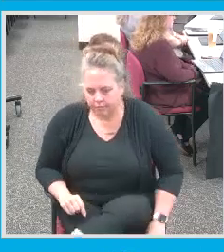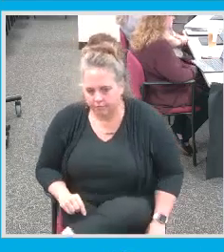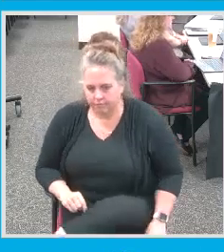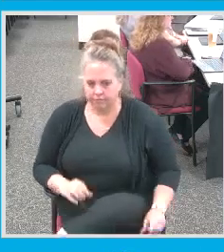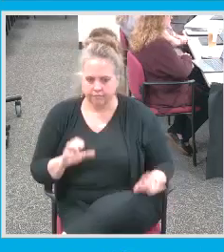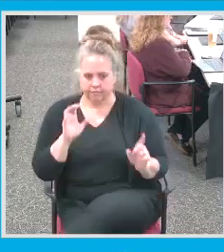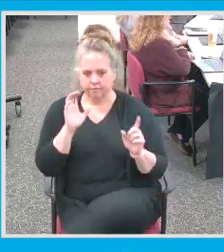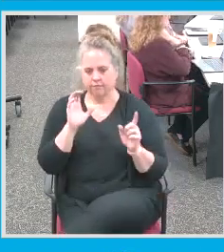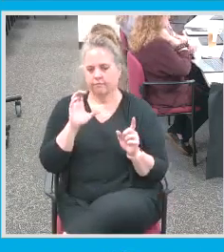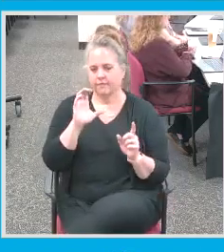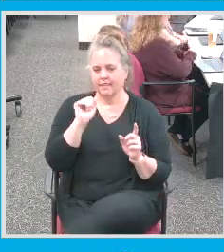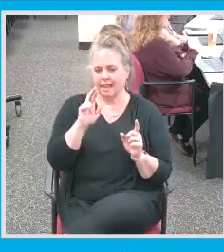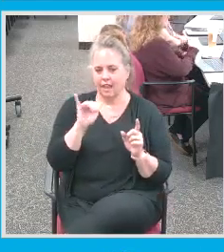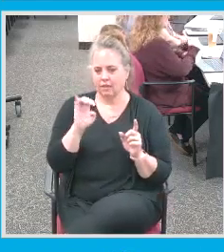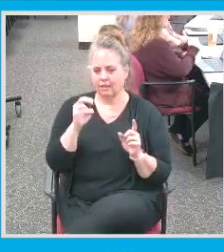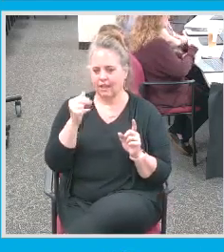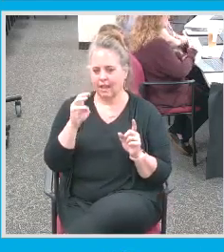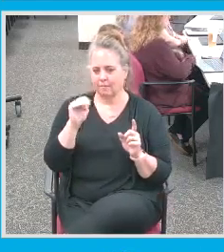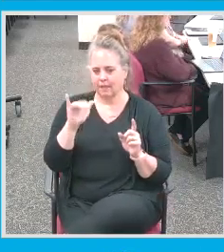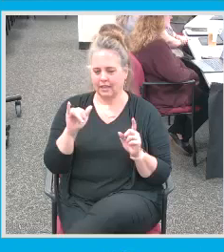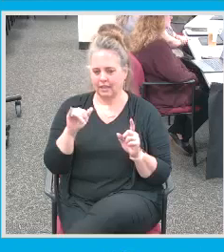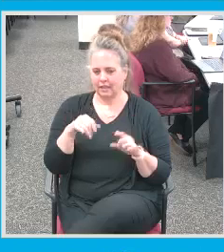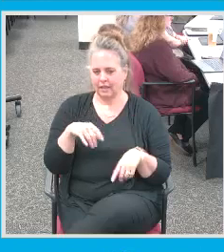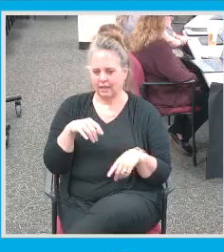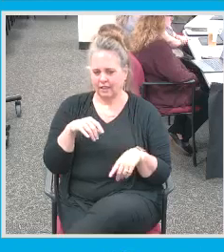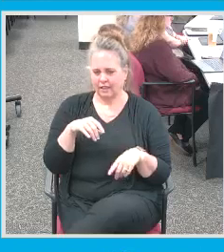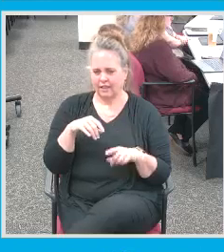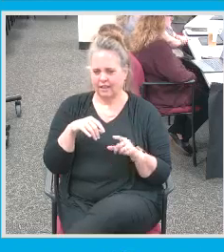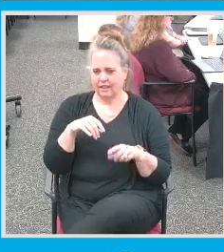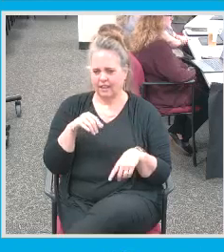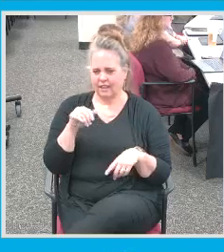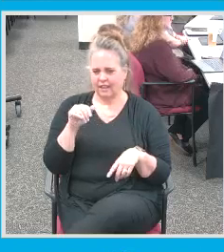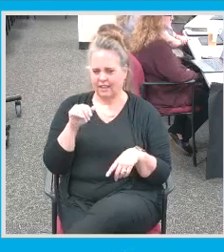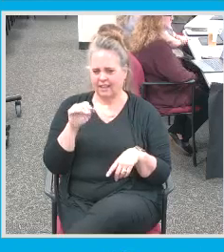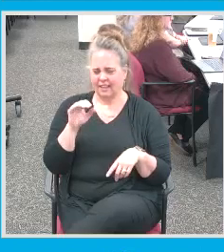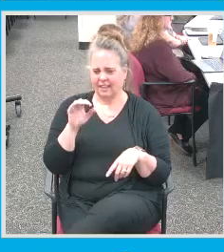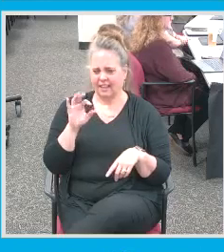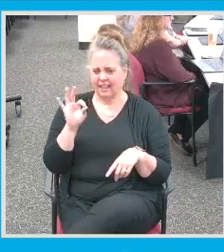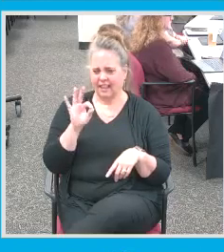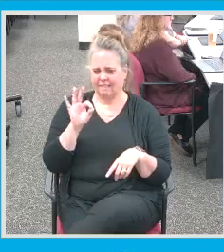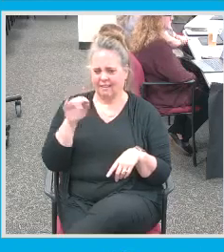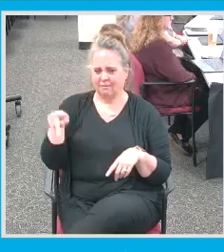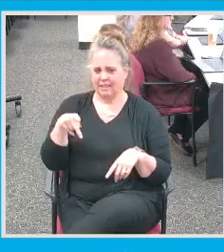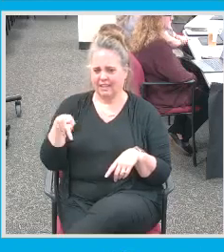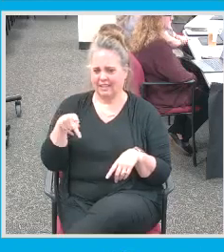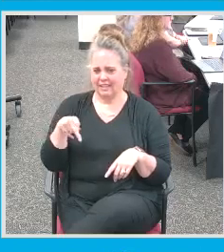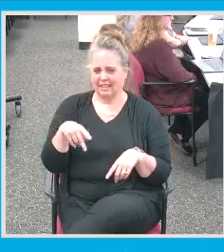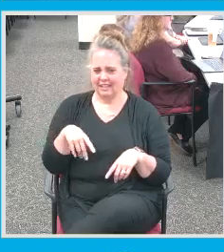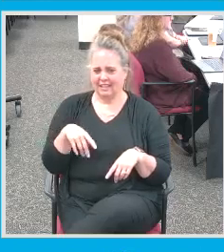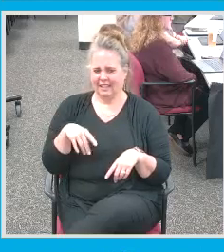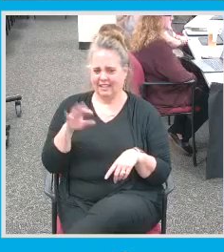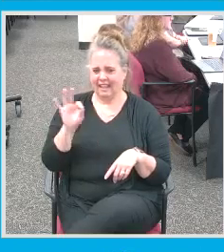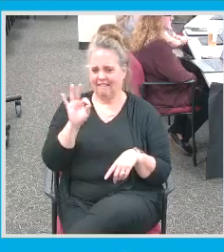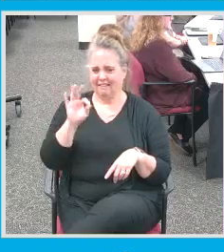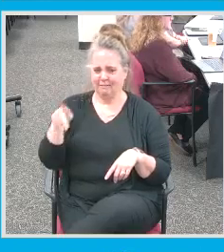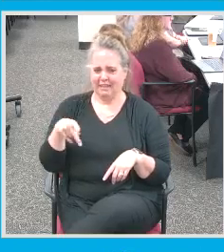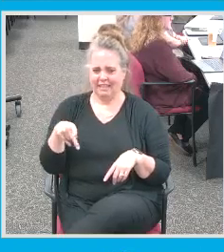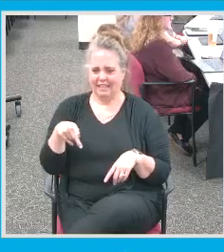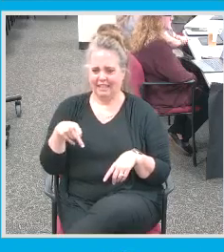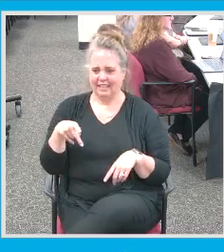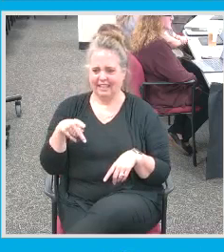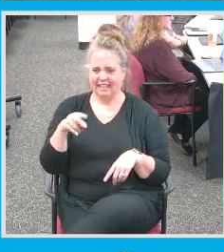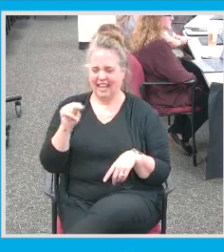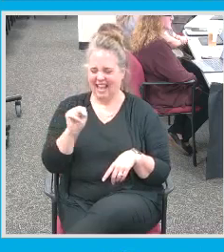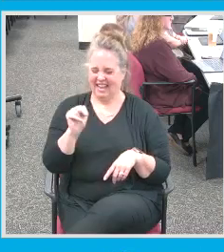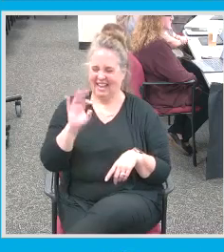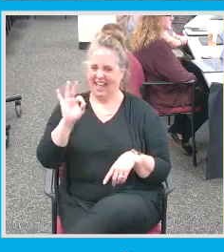NFP, as we call it, is our program manager to present. Good morning. My name is Kara. I am the program manager